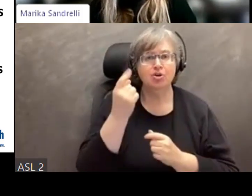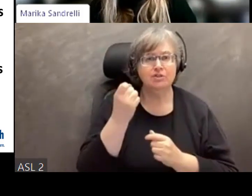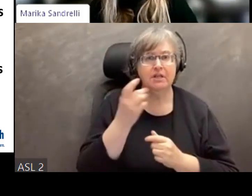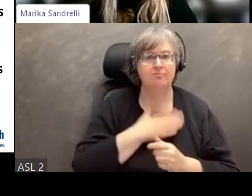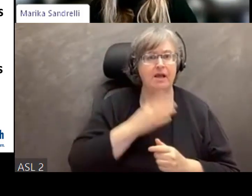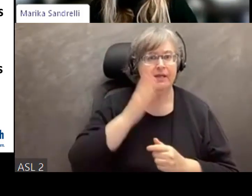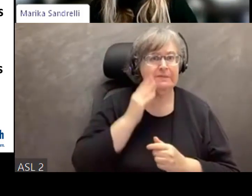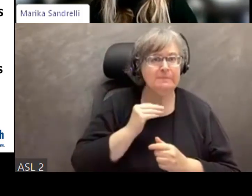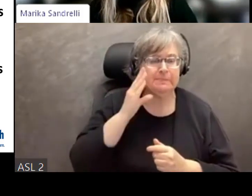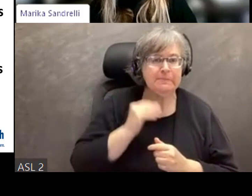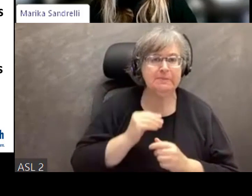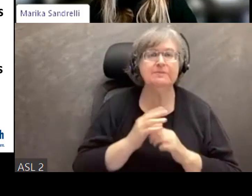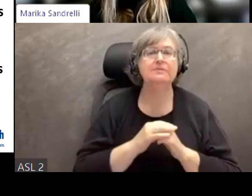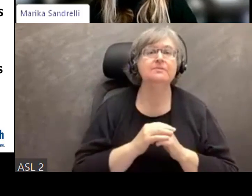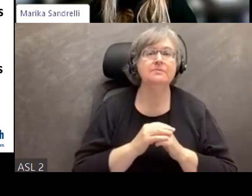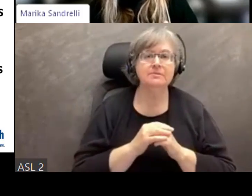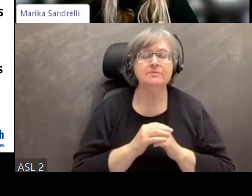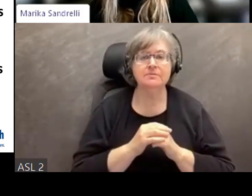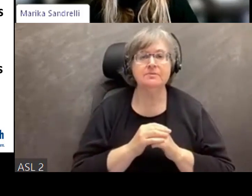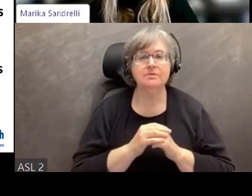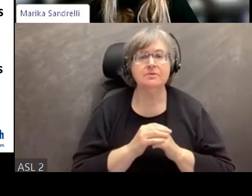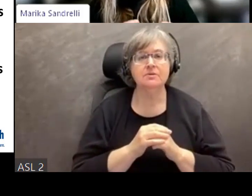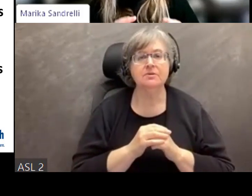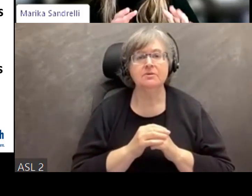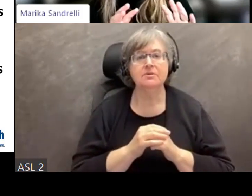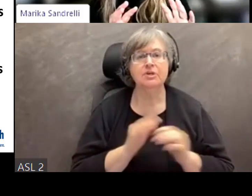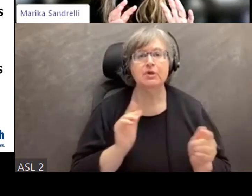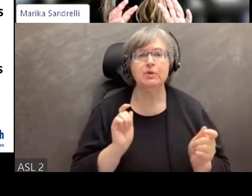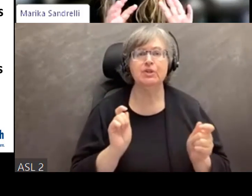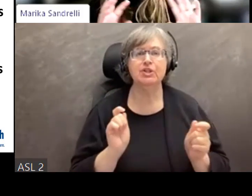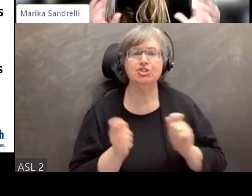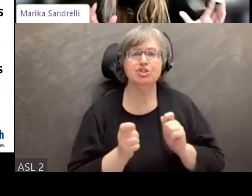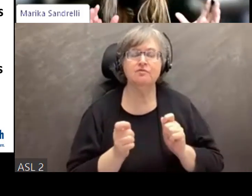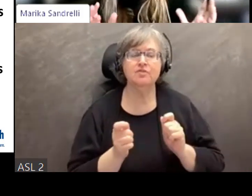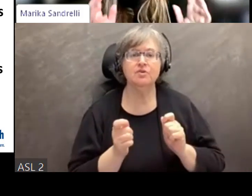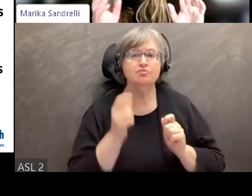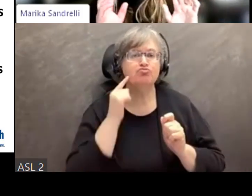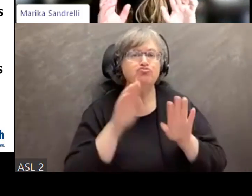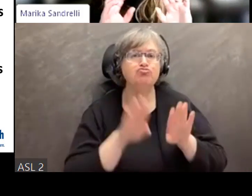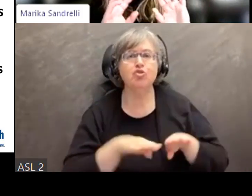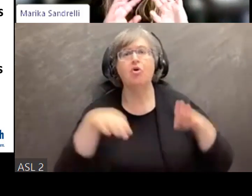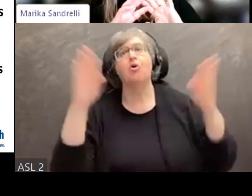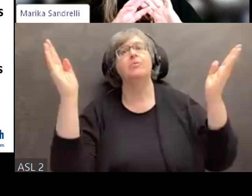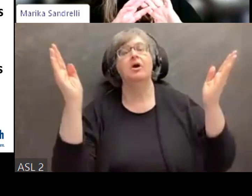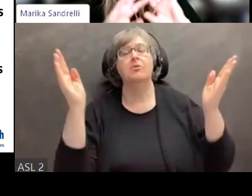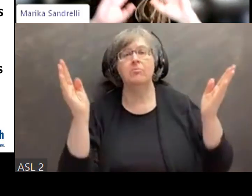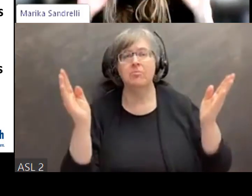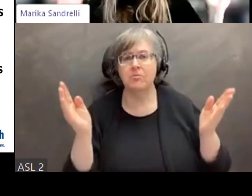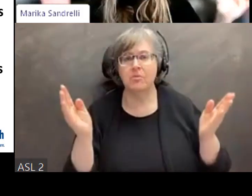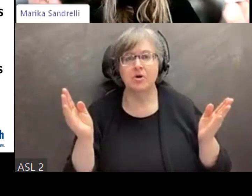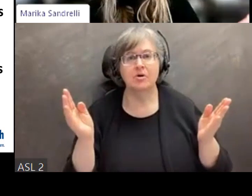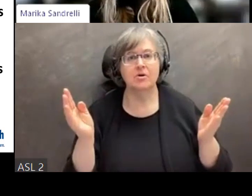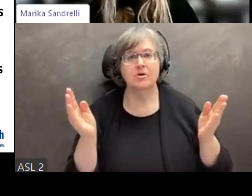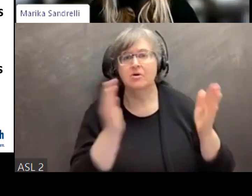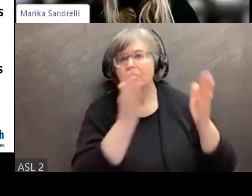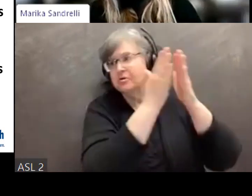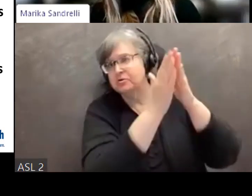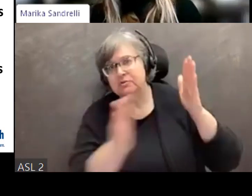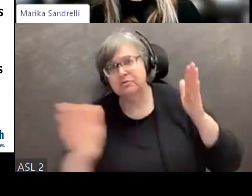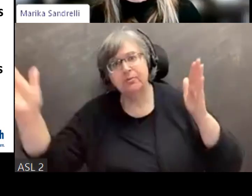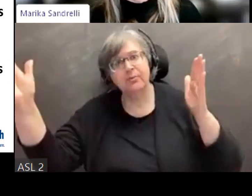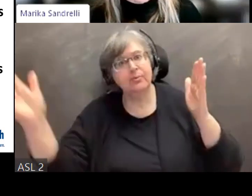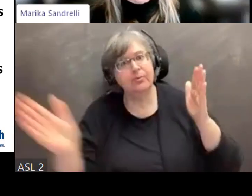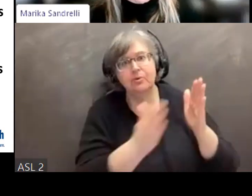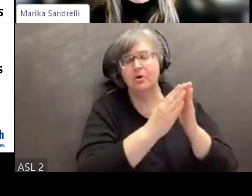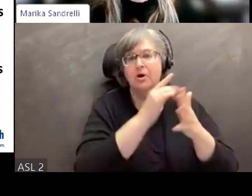who understands what I'm going through. And you know, that shift just opened up an incredible